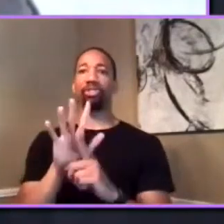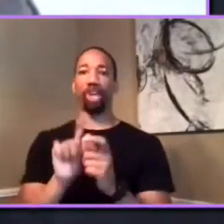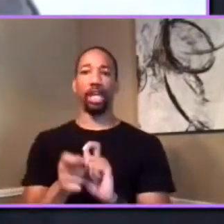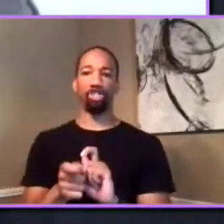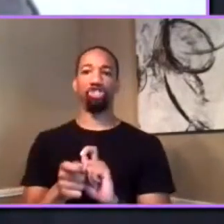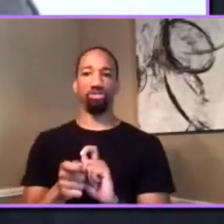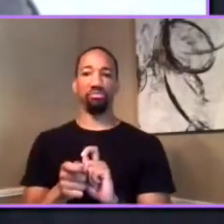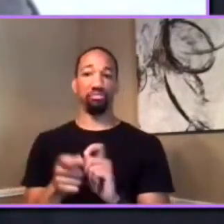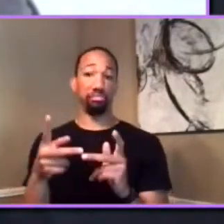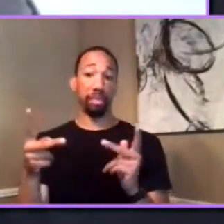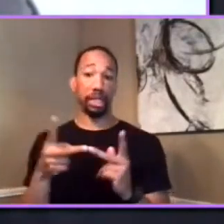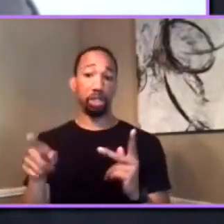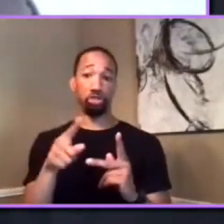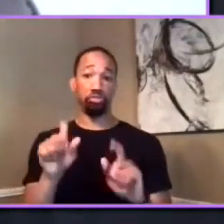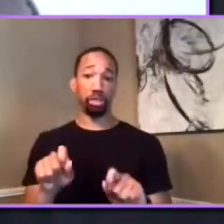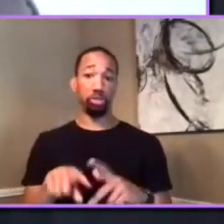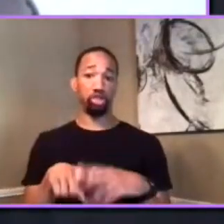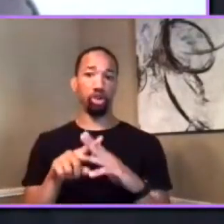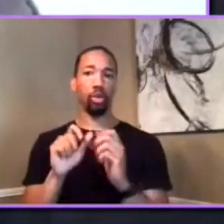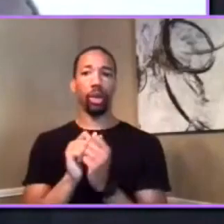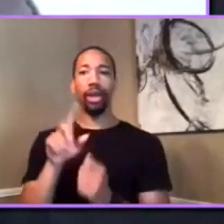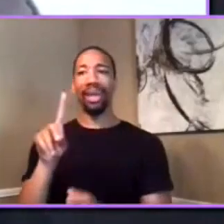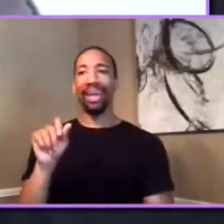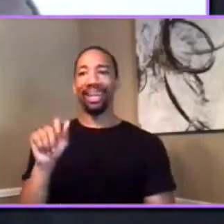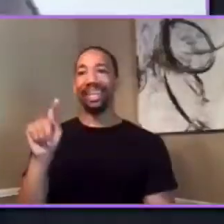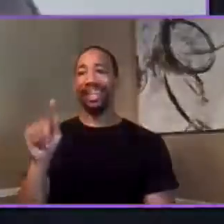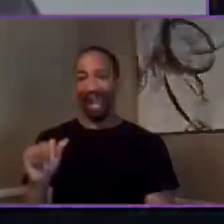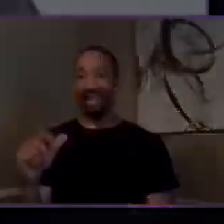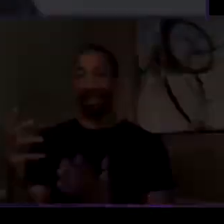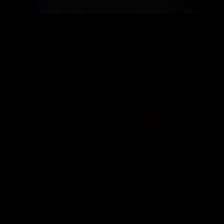with data collection and some self-assessment.